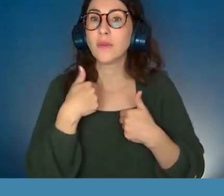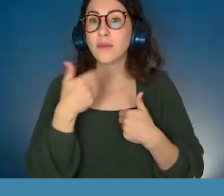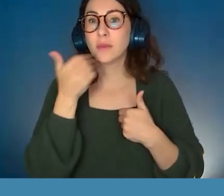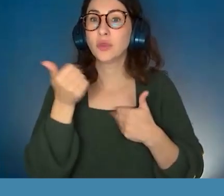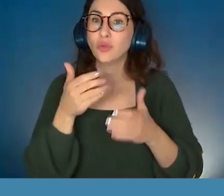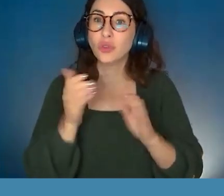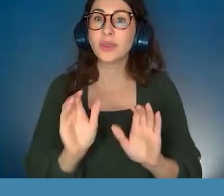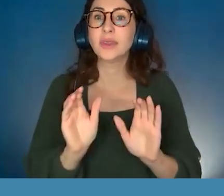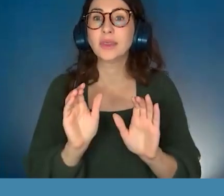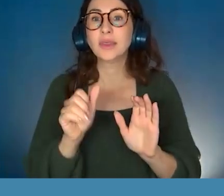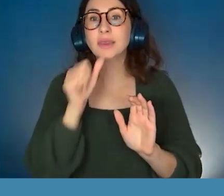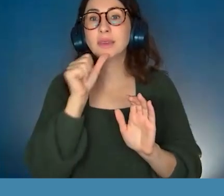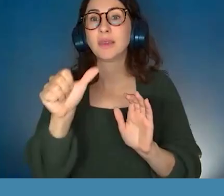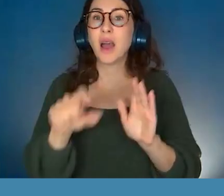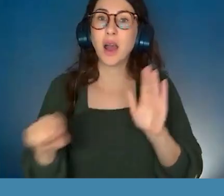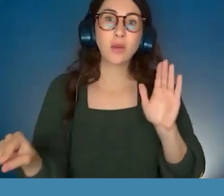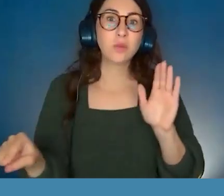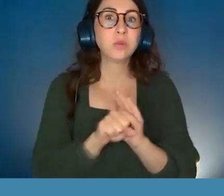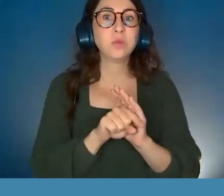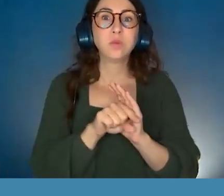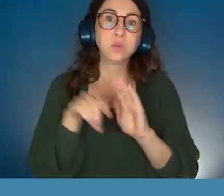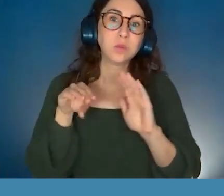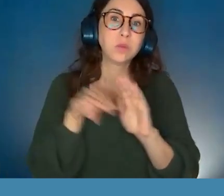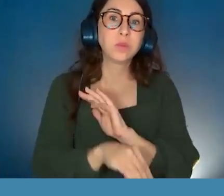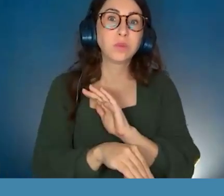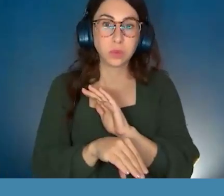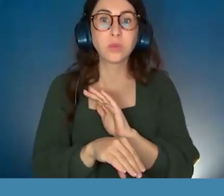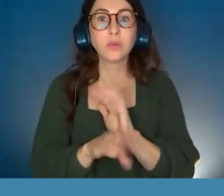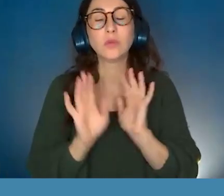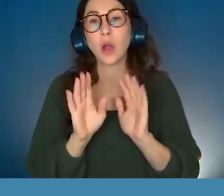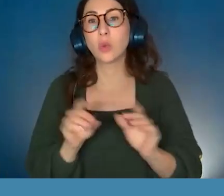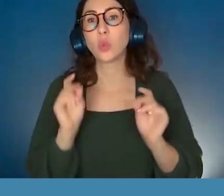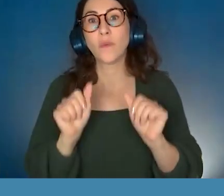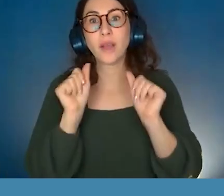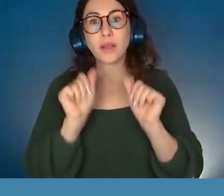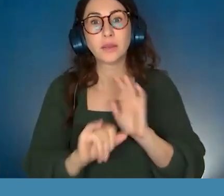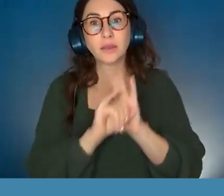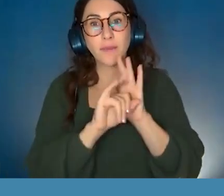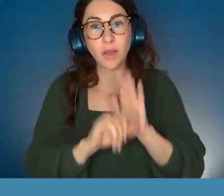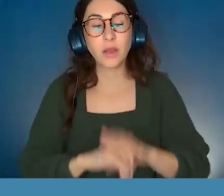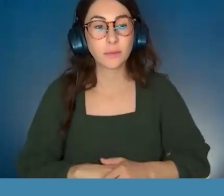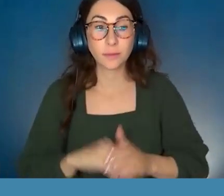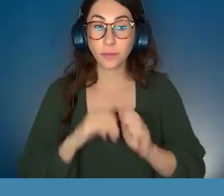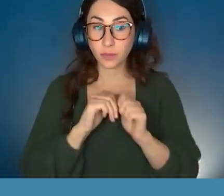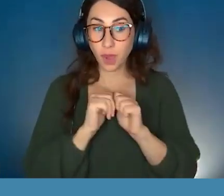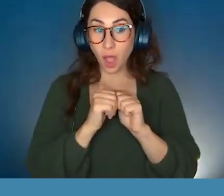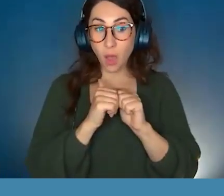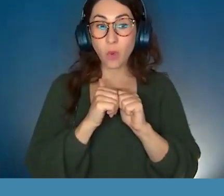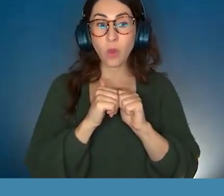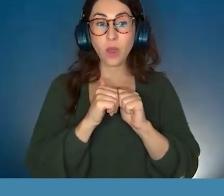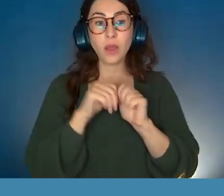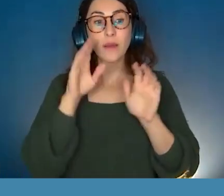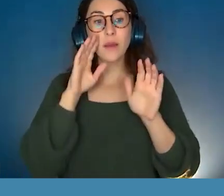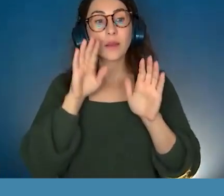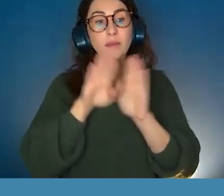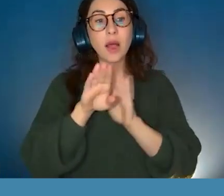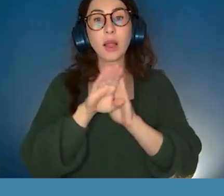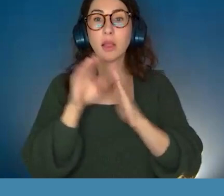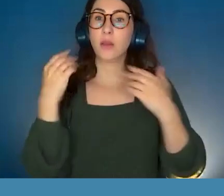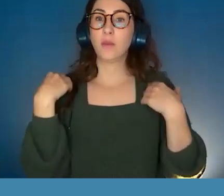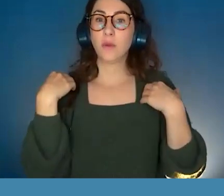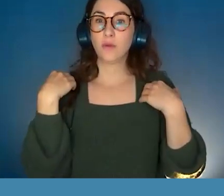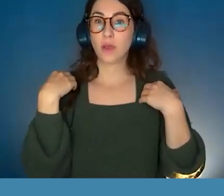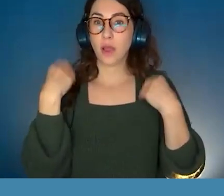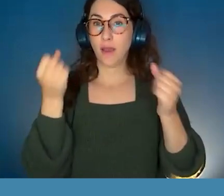be disabled by their mental illness. So you want to identify it as quickly as possible. And they achieve this by developing recovery-oriented treatment